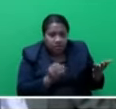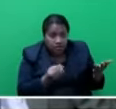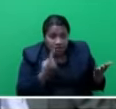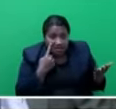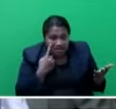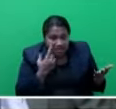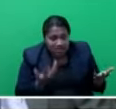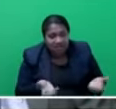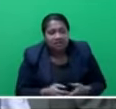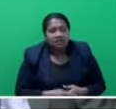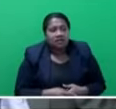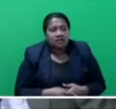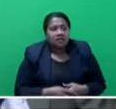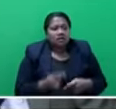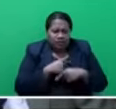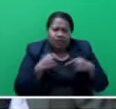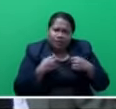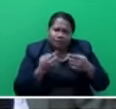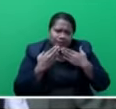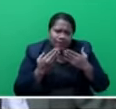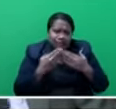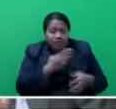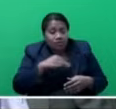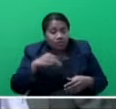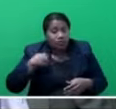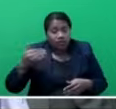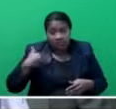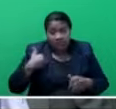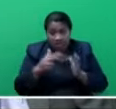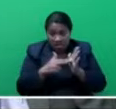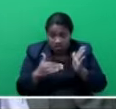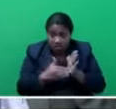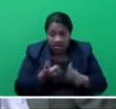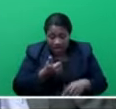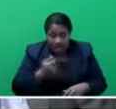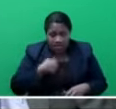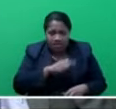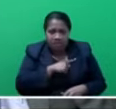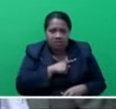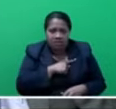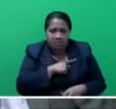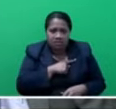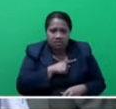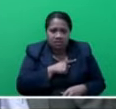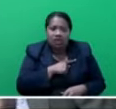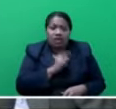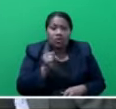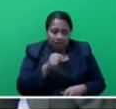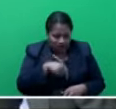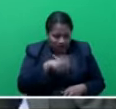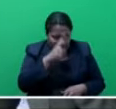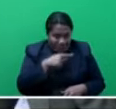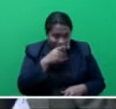is not going to work. So we're very, very thankful that the Ministry of Health of New Zealand allows us to actually send these critical patients directly into